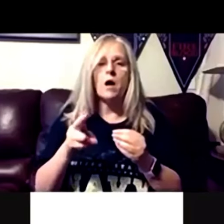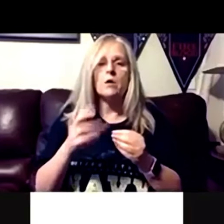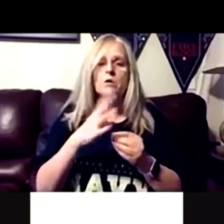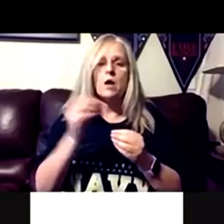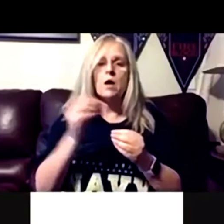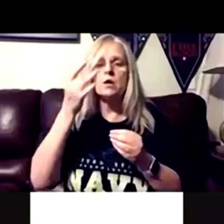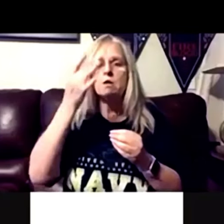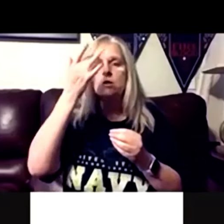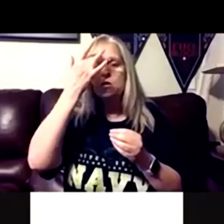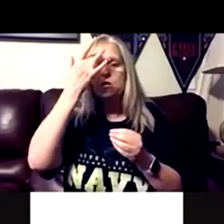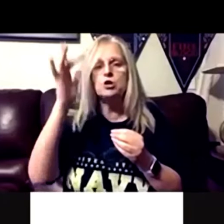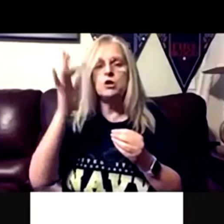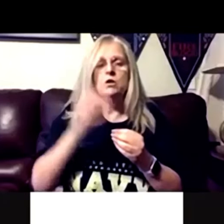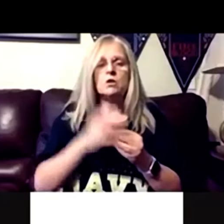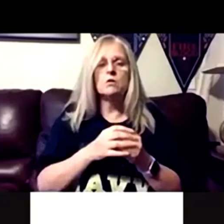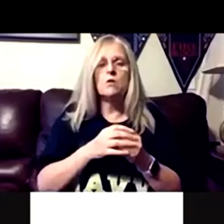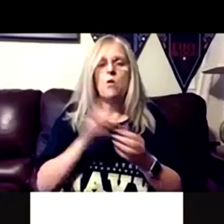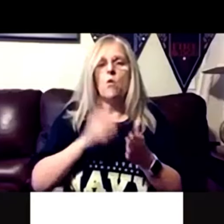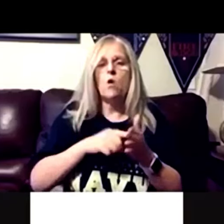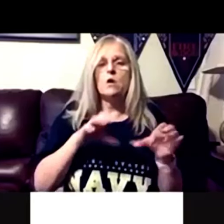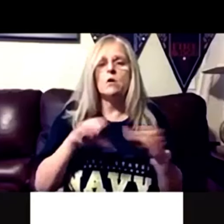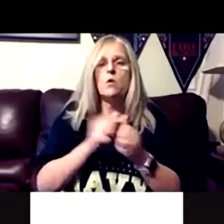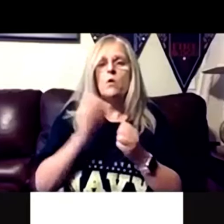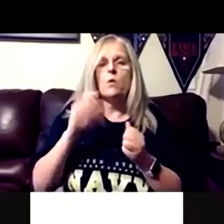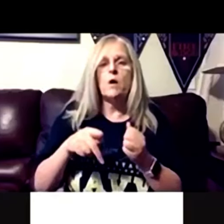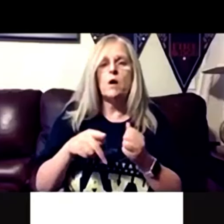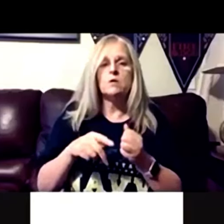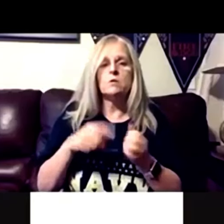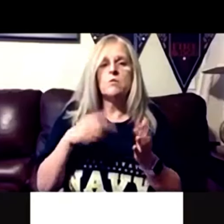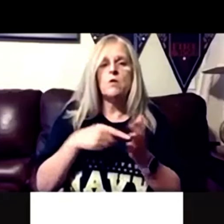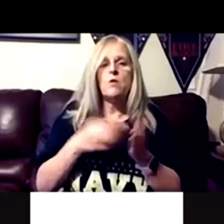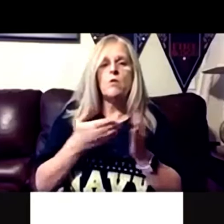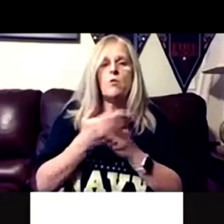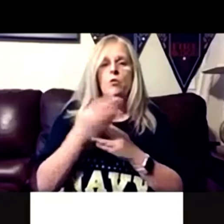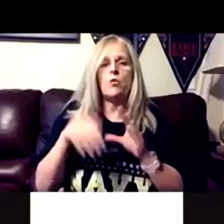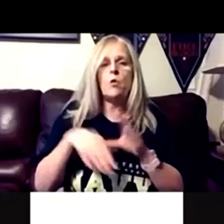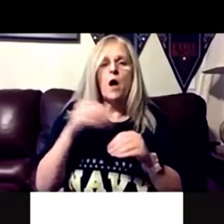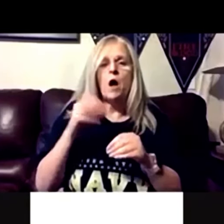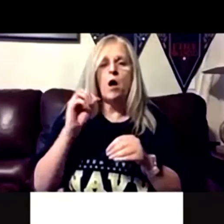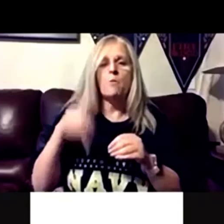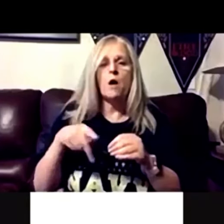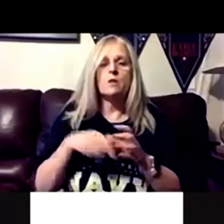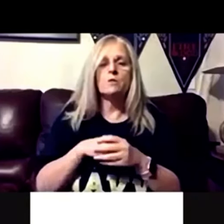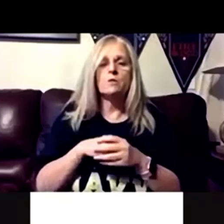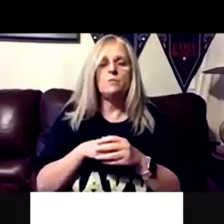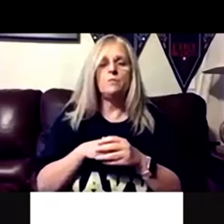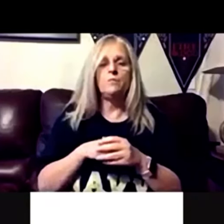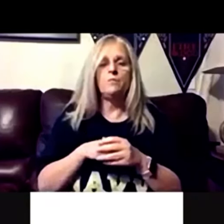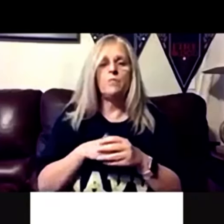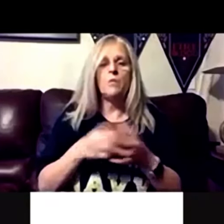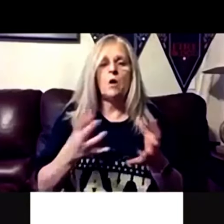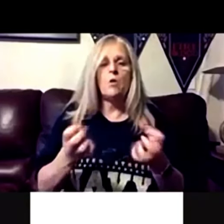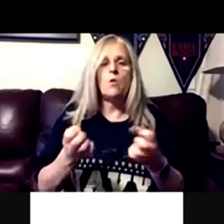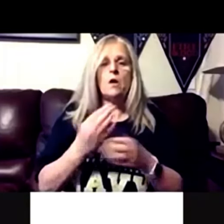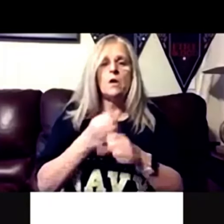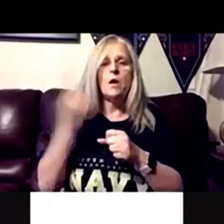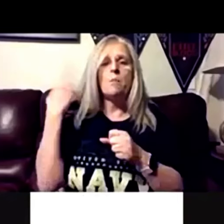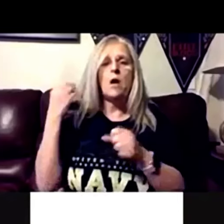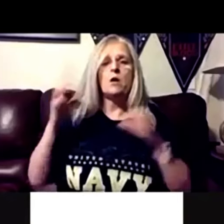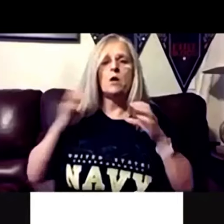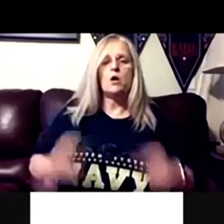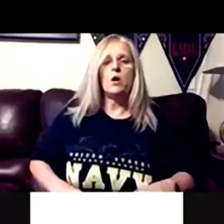he's done with ONPASSIVE. And this is throughout all of ONPASSIVE. And I want to get back to the customer side of